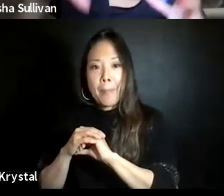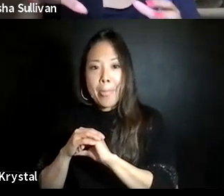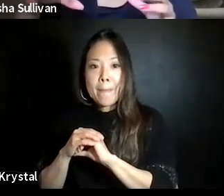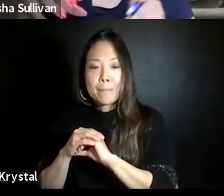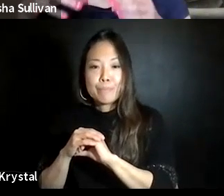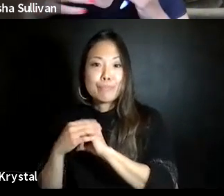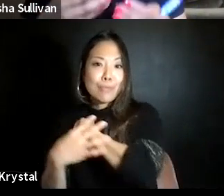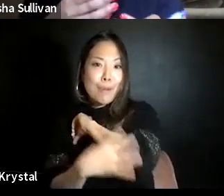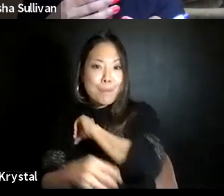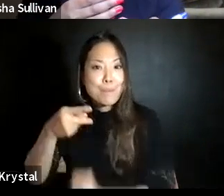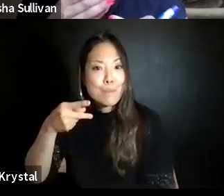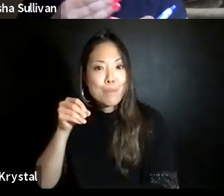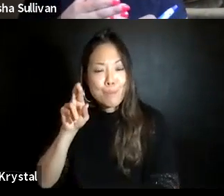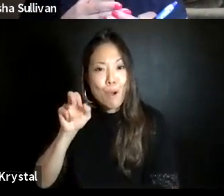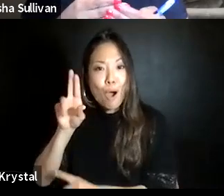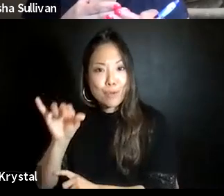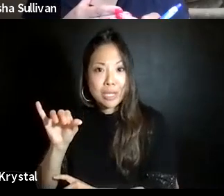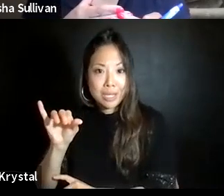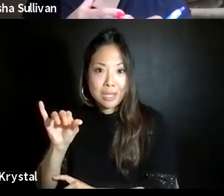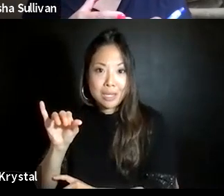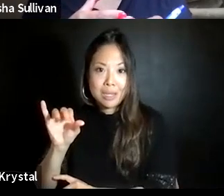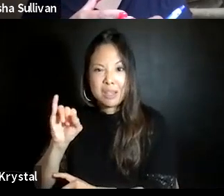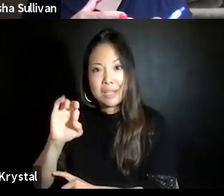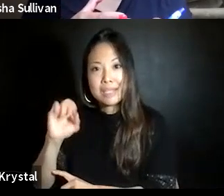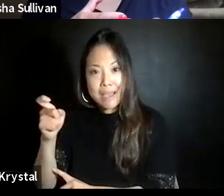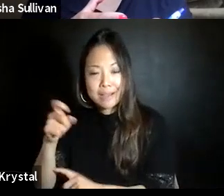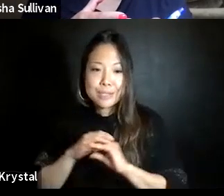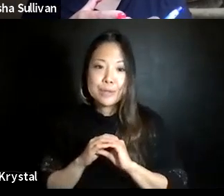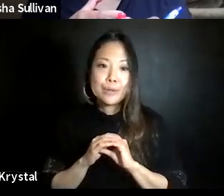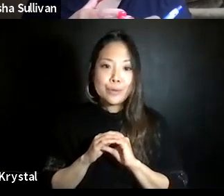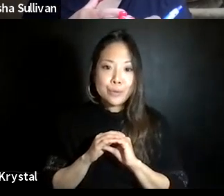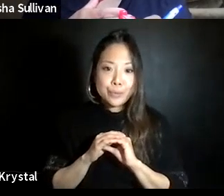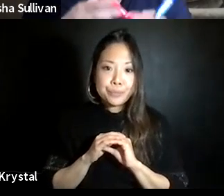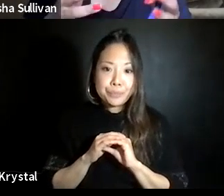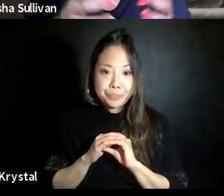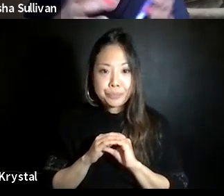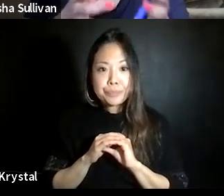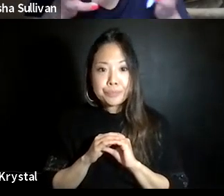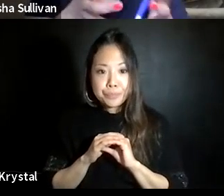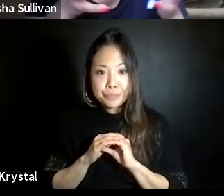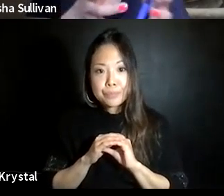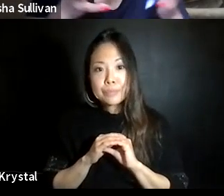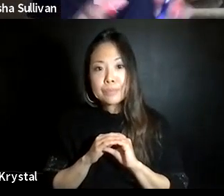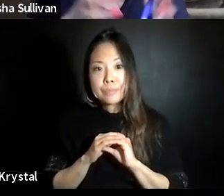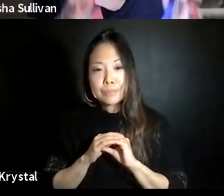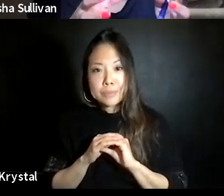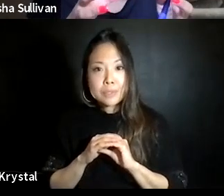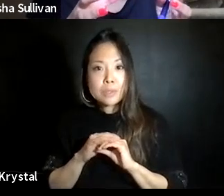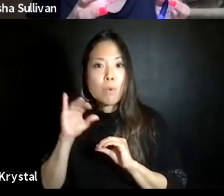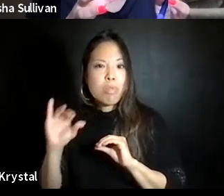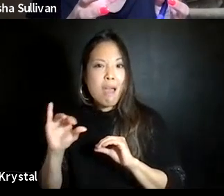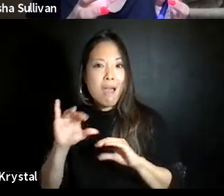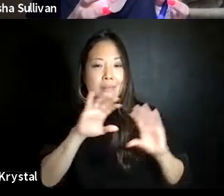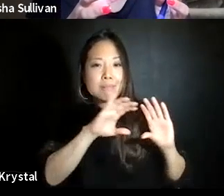a poverty index. So saying that a school, you know, is at a grouping schools based on their poverty